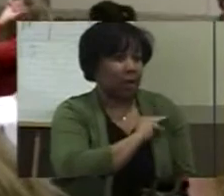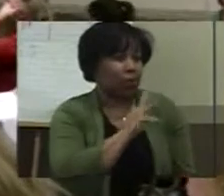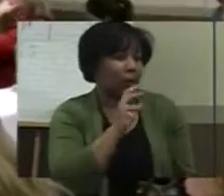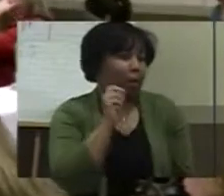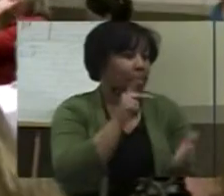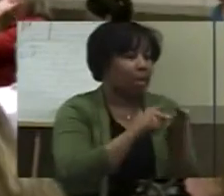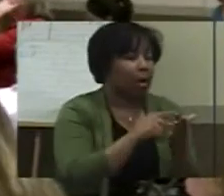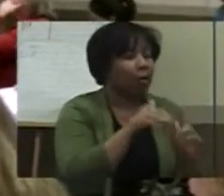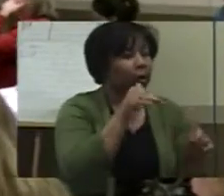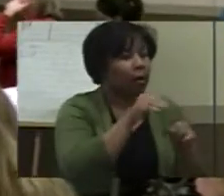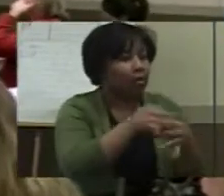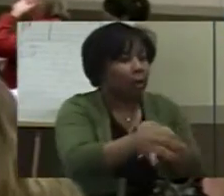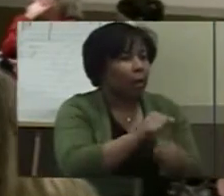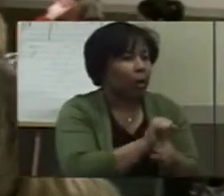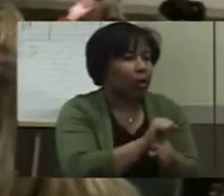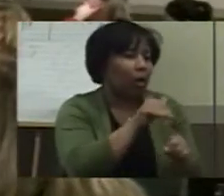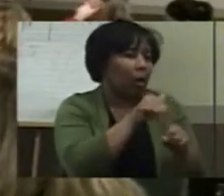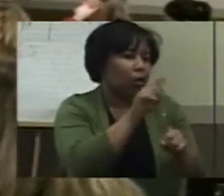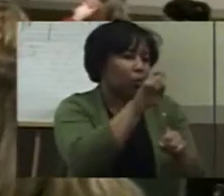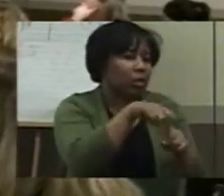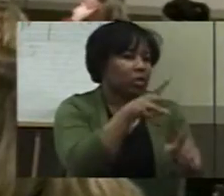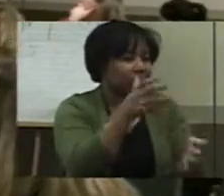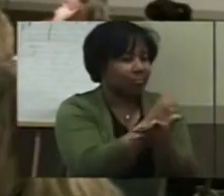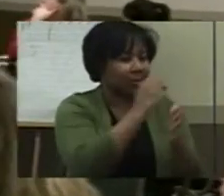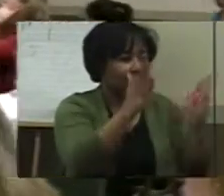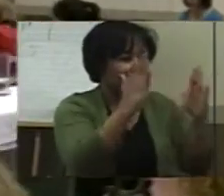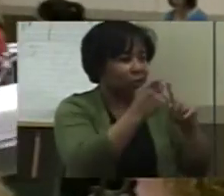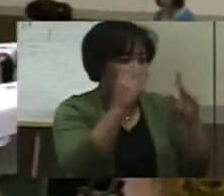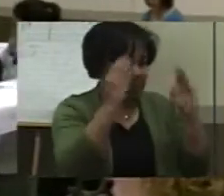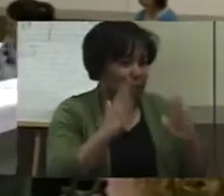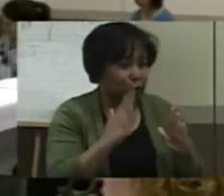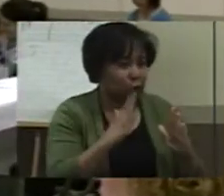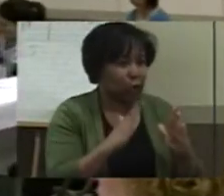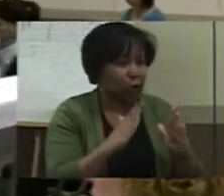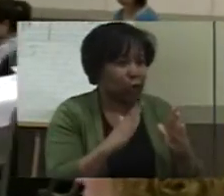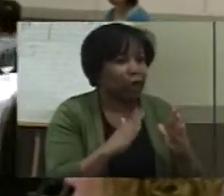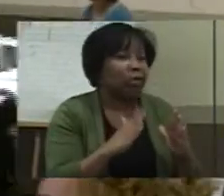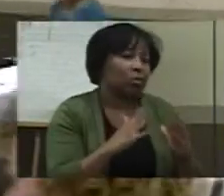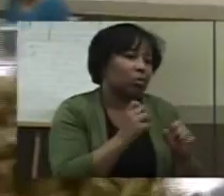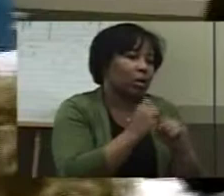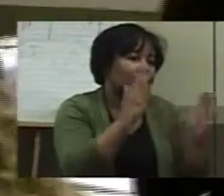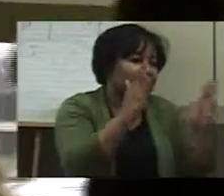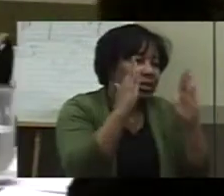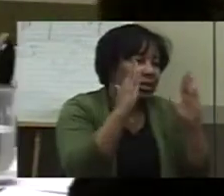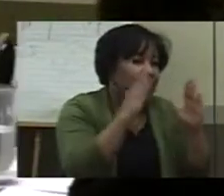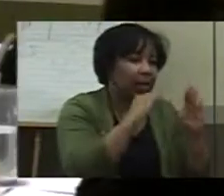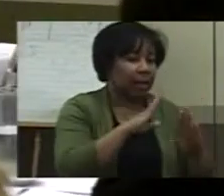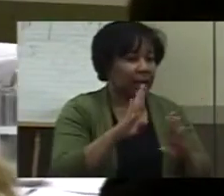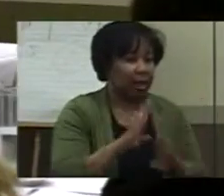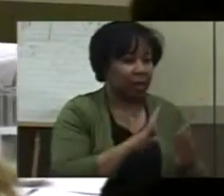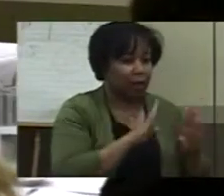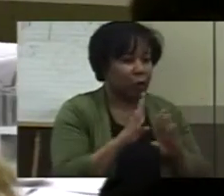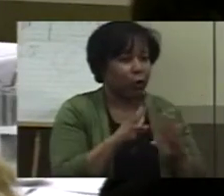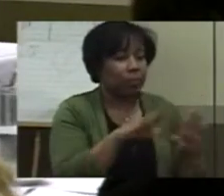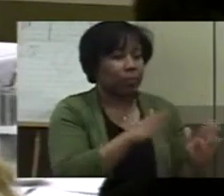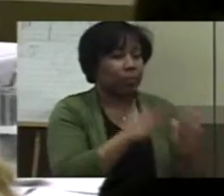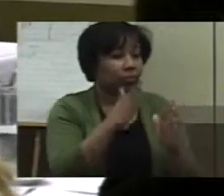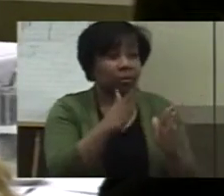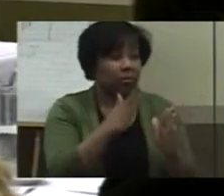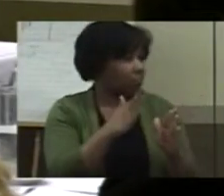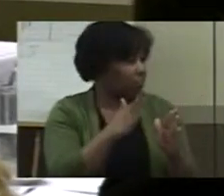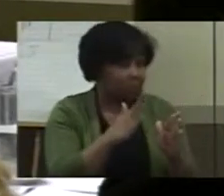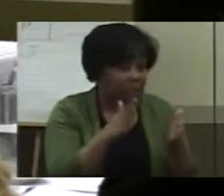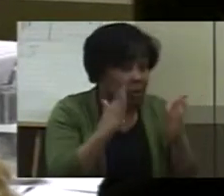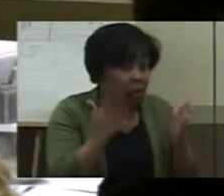work, ask questions in order to gain the attention from the teacher. She's getting attention-seeking behavior. When the attention is